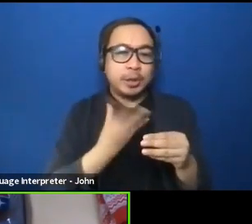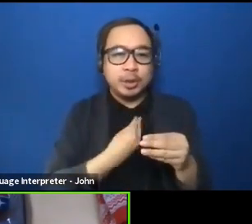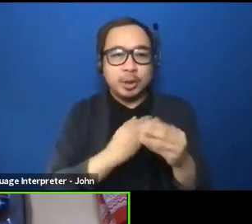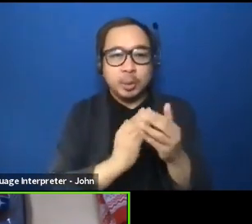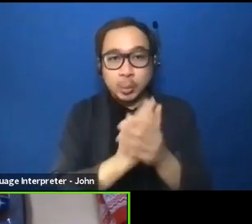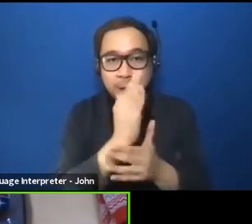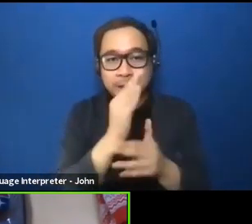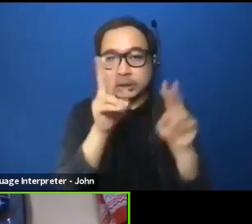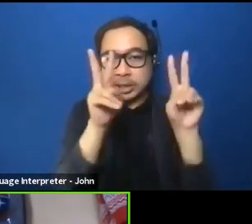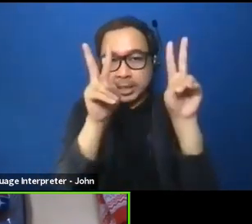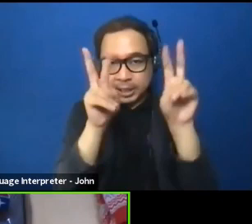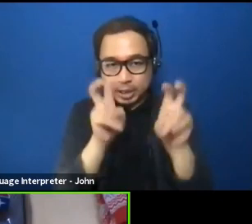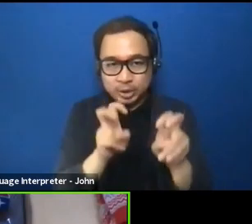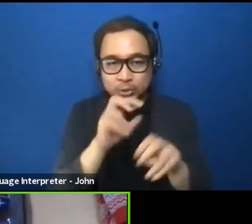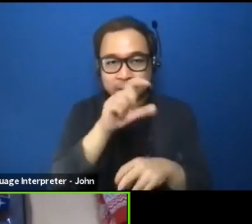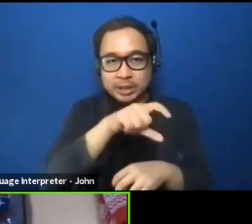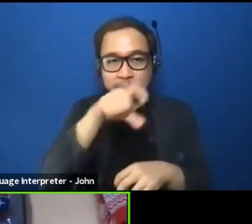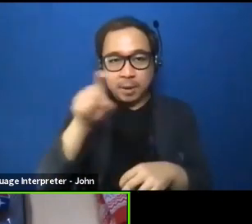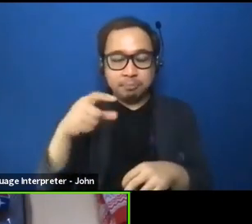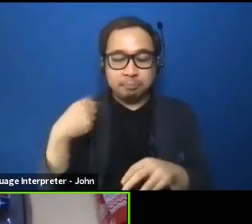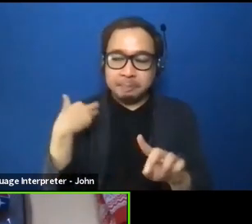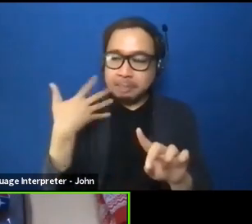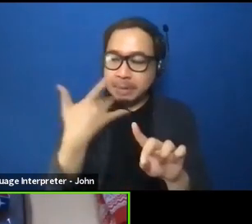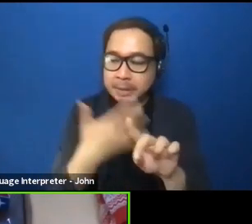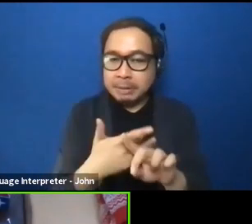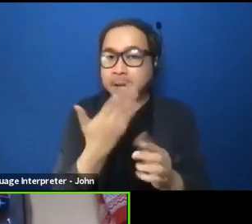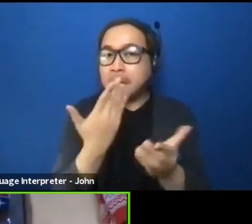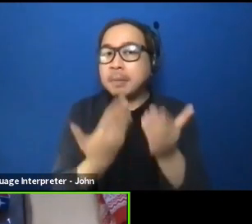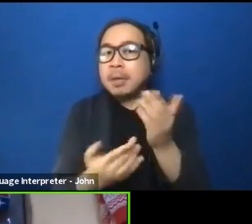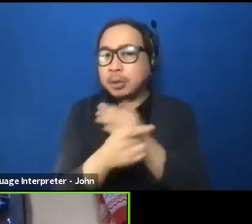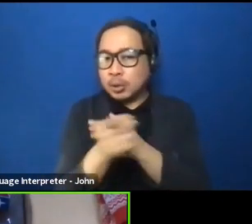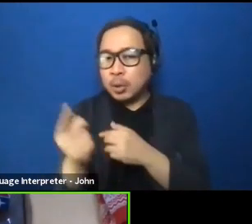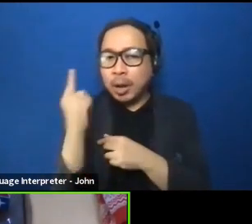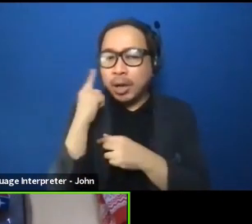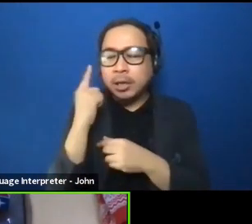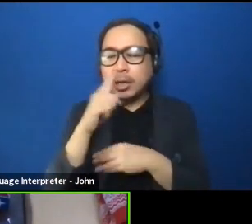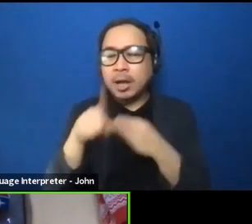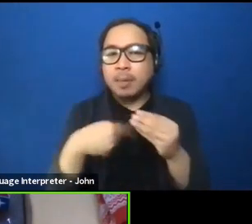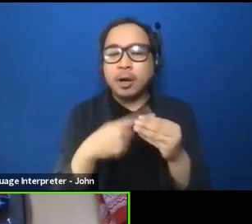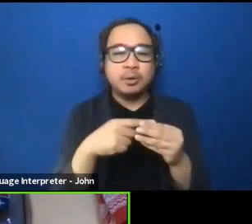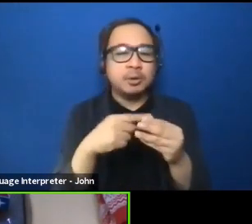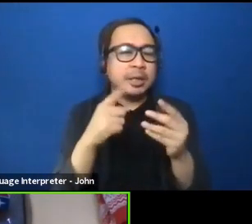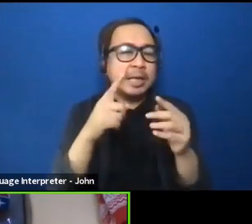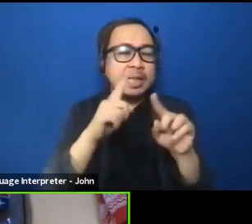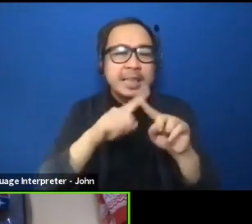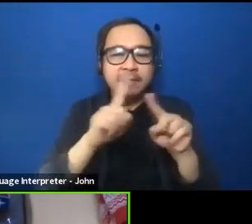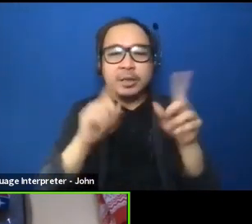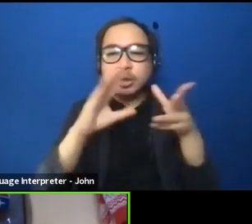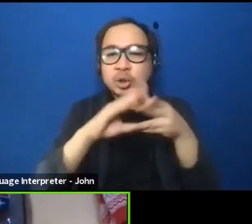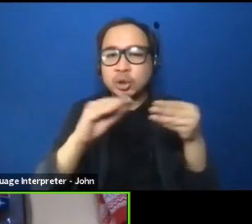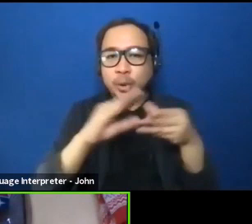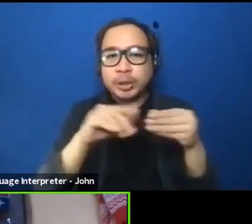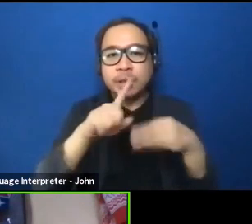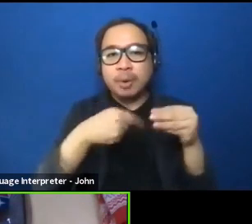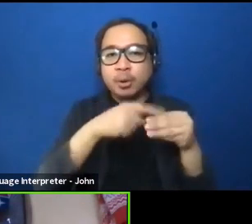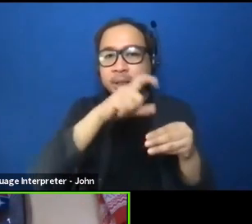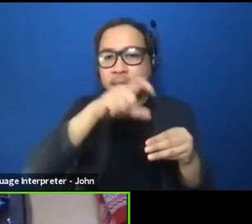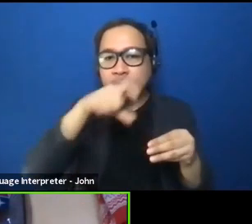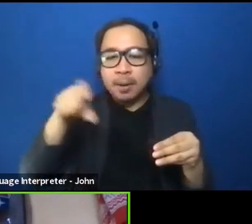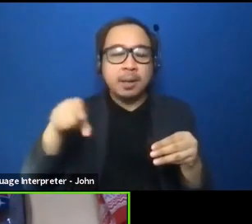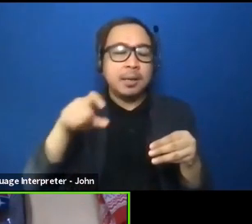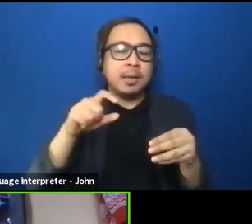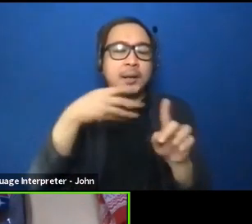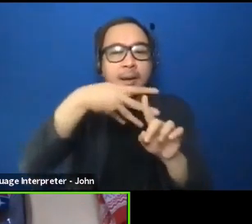In the past decades, many of you may have widely heard of certain narratives about Nepal's transgender movement or the LGBTIQ